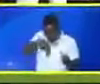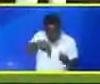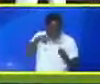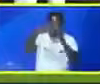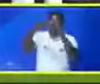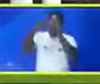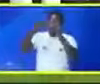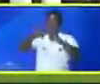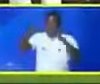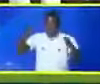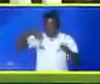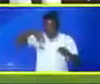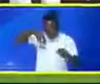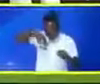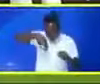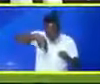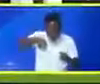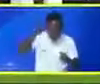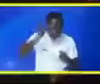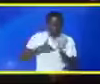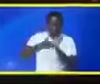heavens.